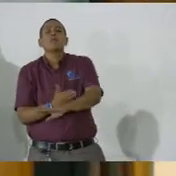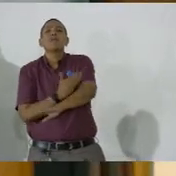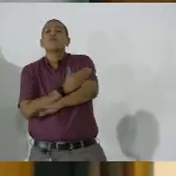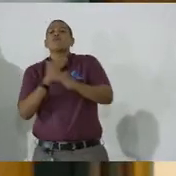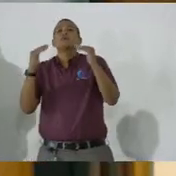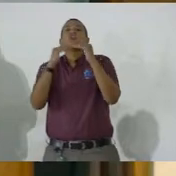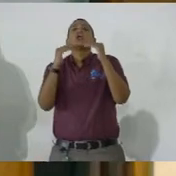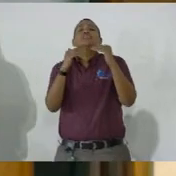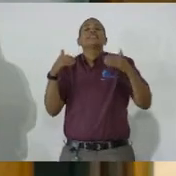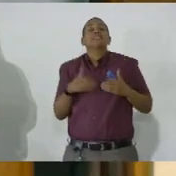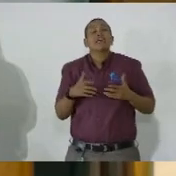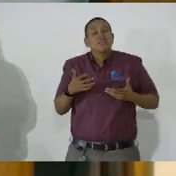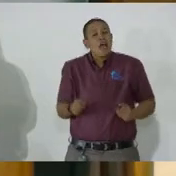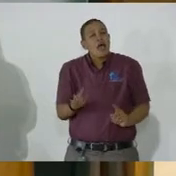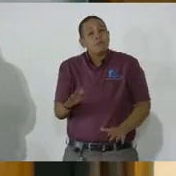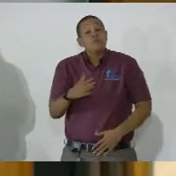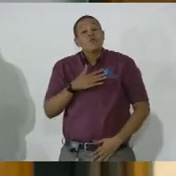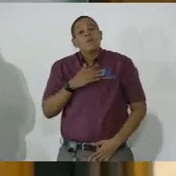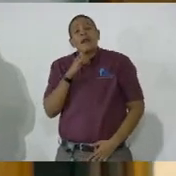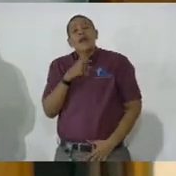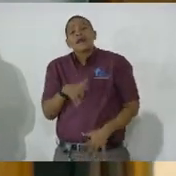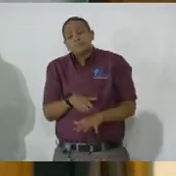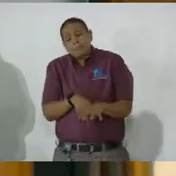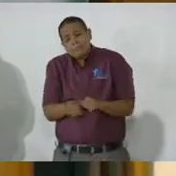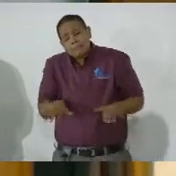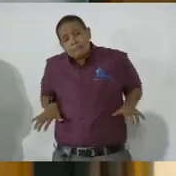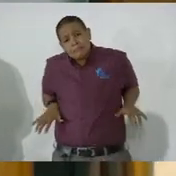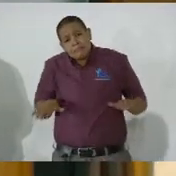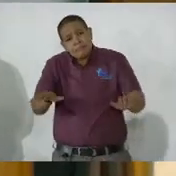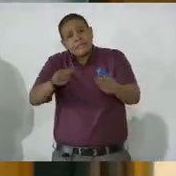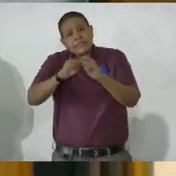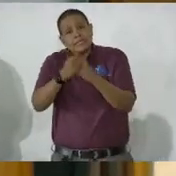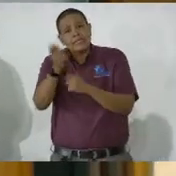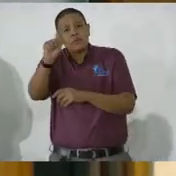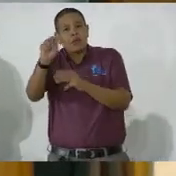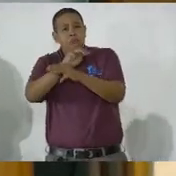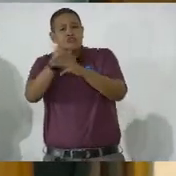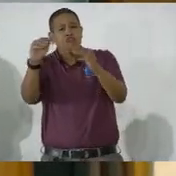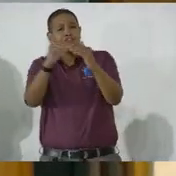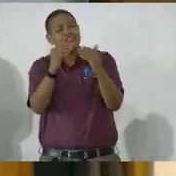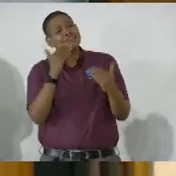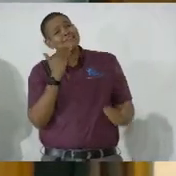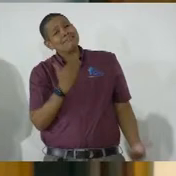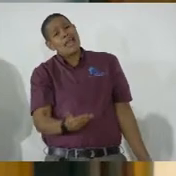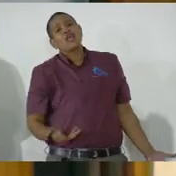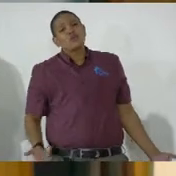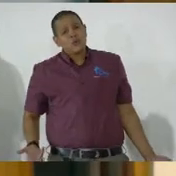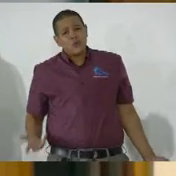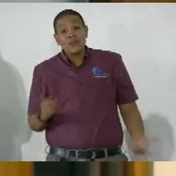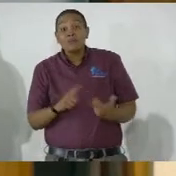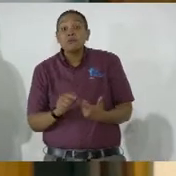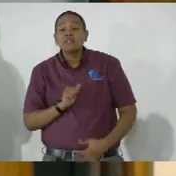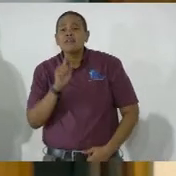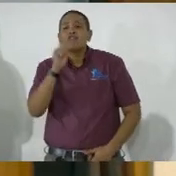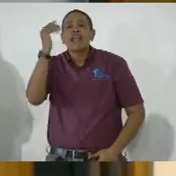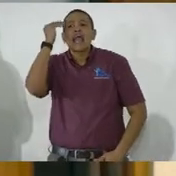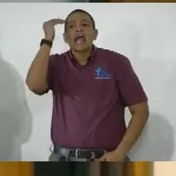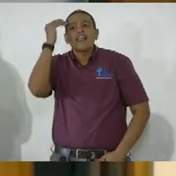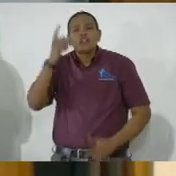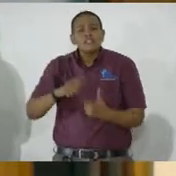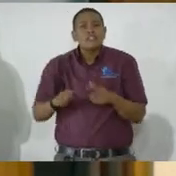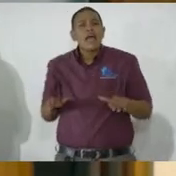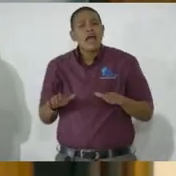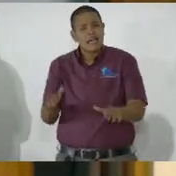sector. To my hardworking team at the Ministry of Justice, thank you. I acknowledge the Acting